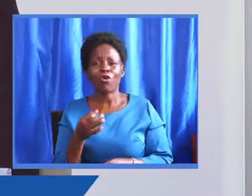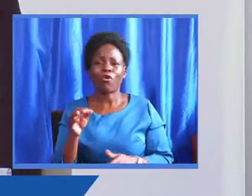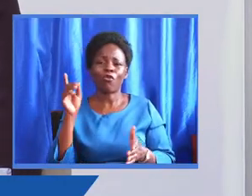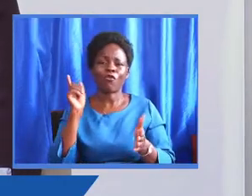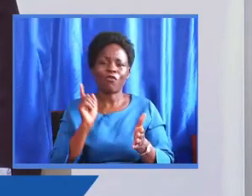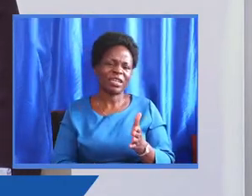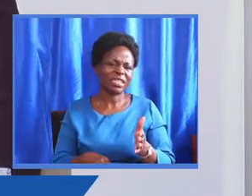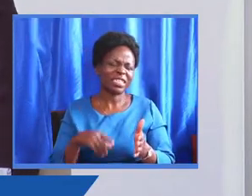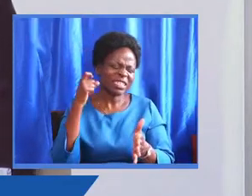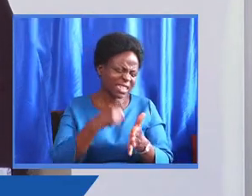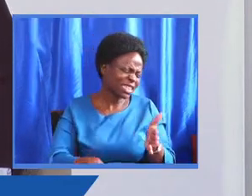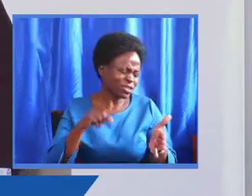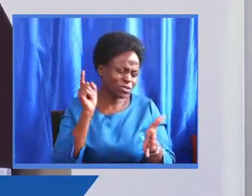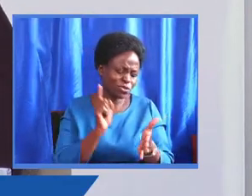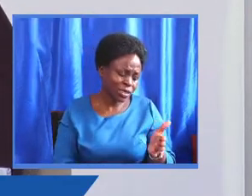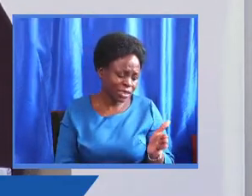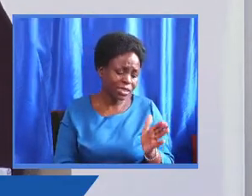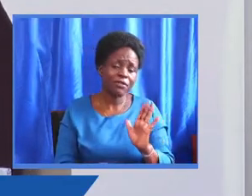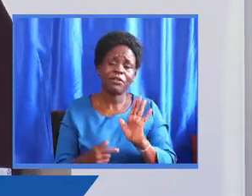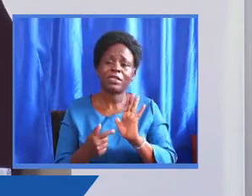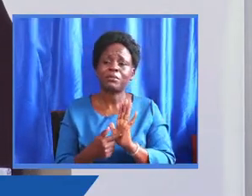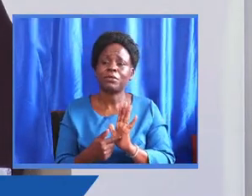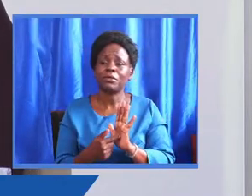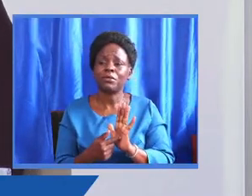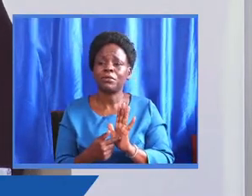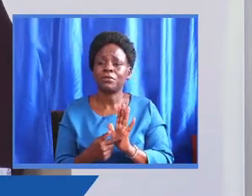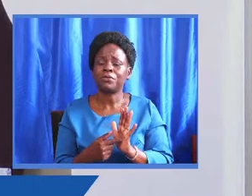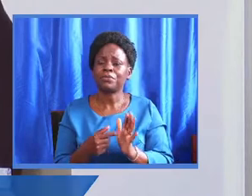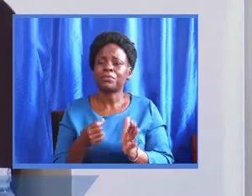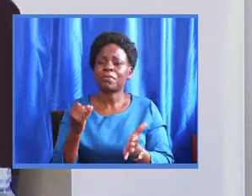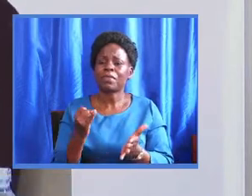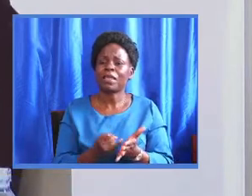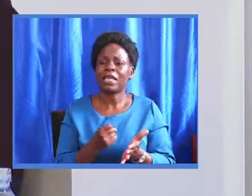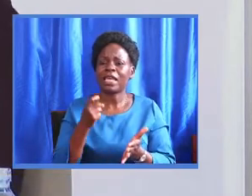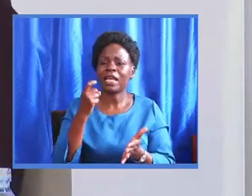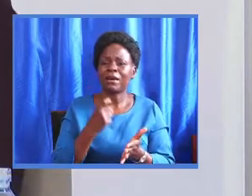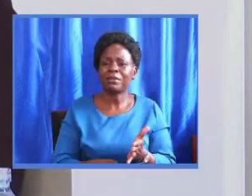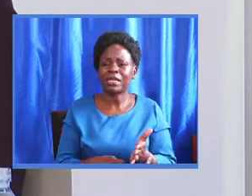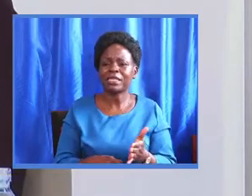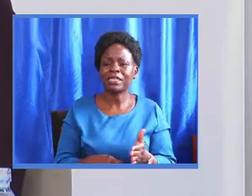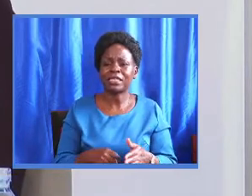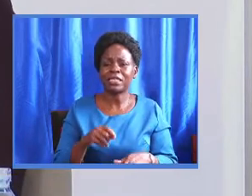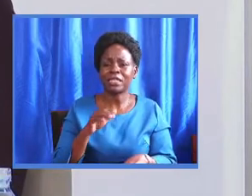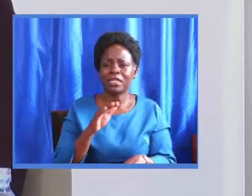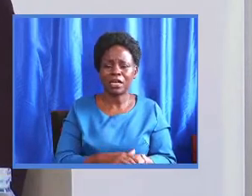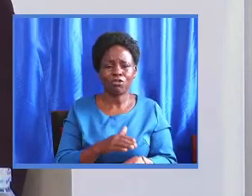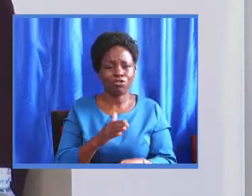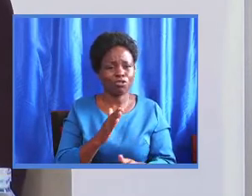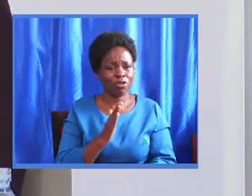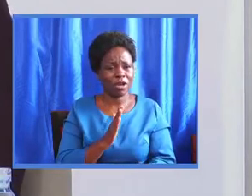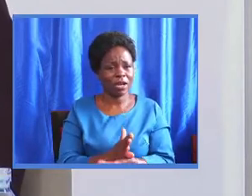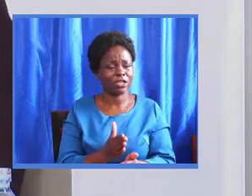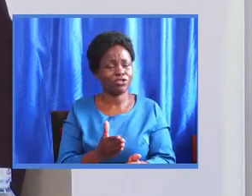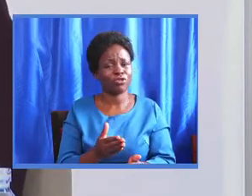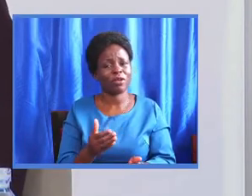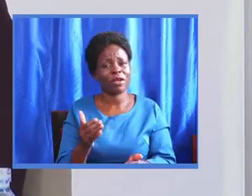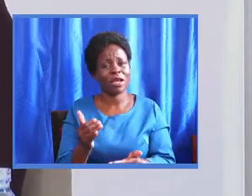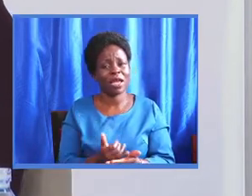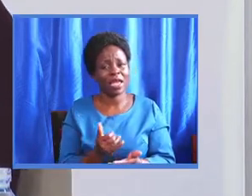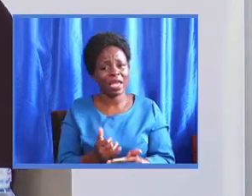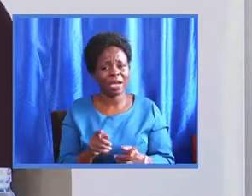being taxed. For example, the income tax is now on your actual income as a